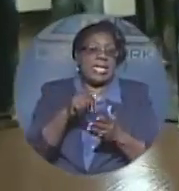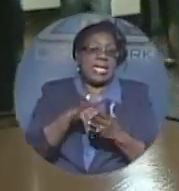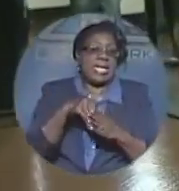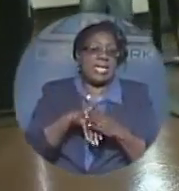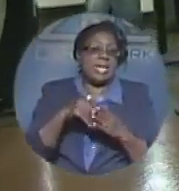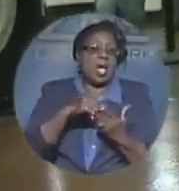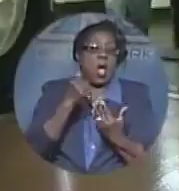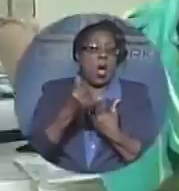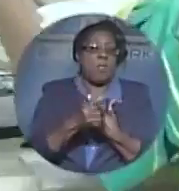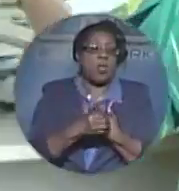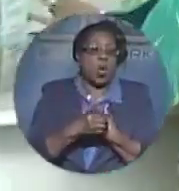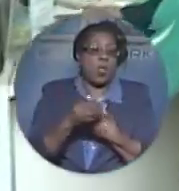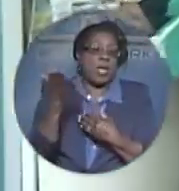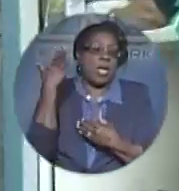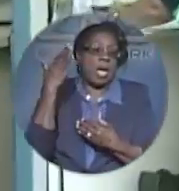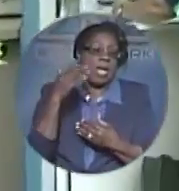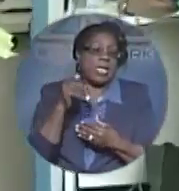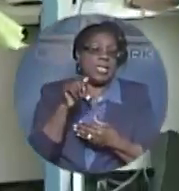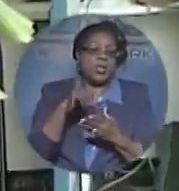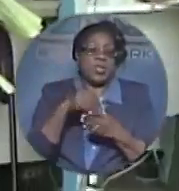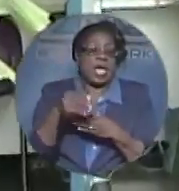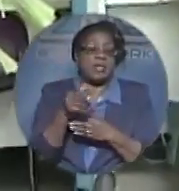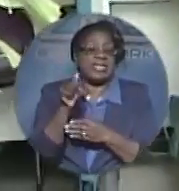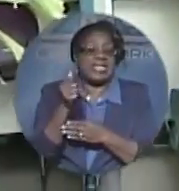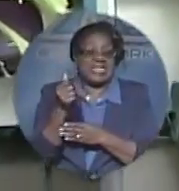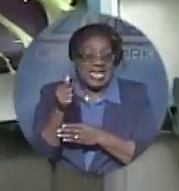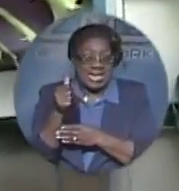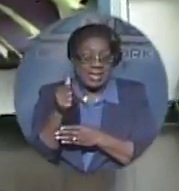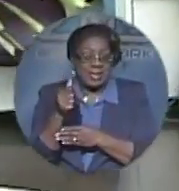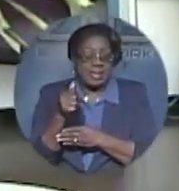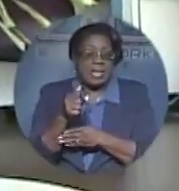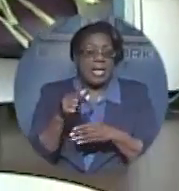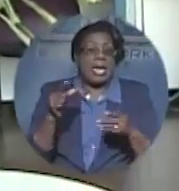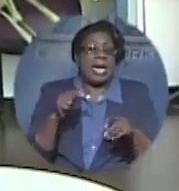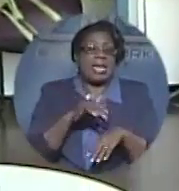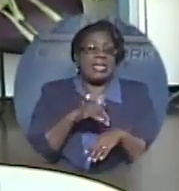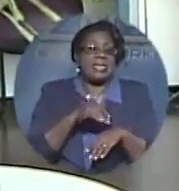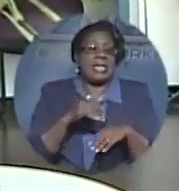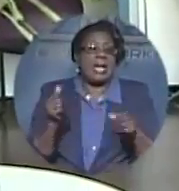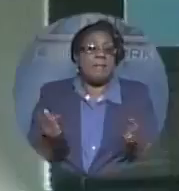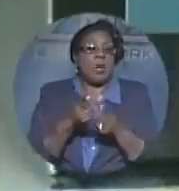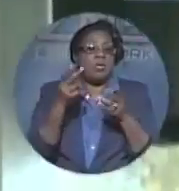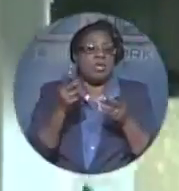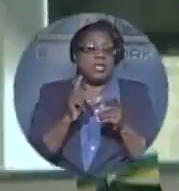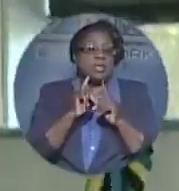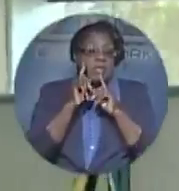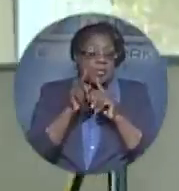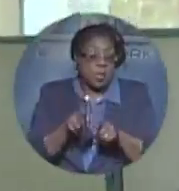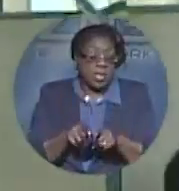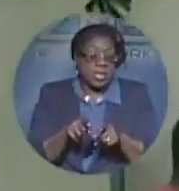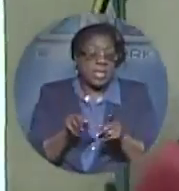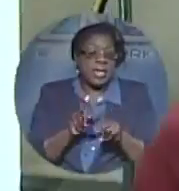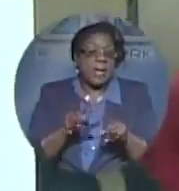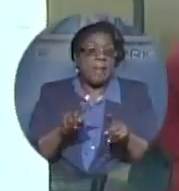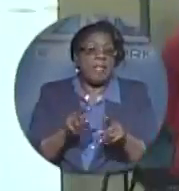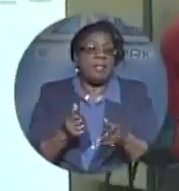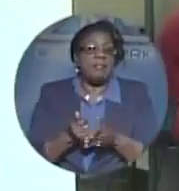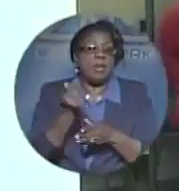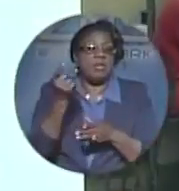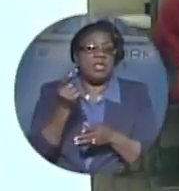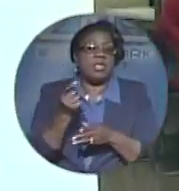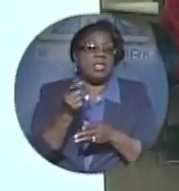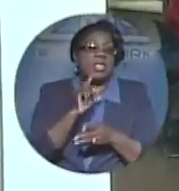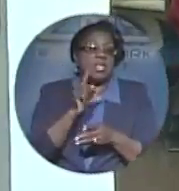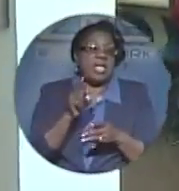of 2010. At that time, hundreds responded, but many were unable to remain current, resulting in